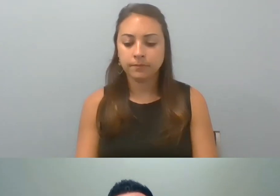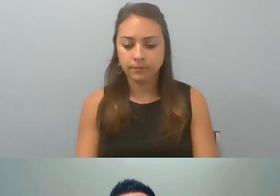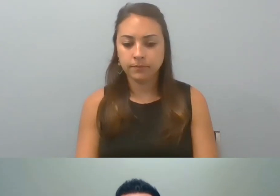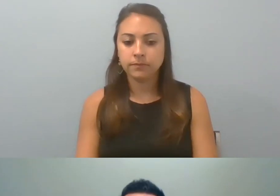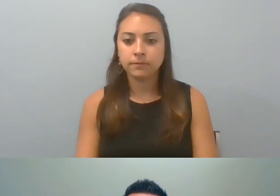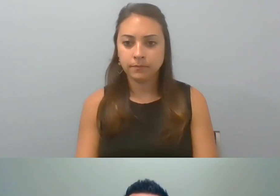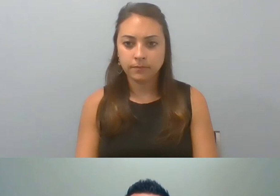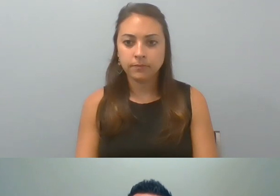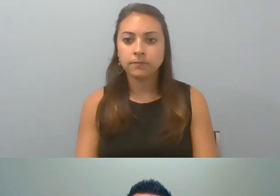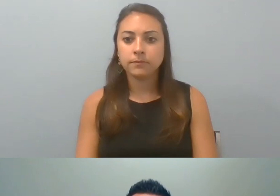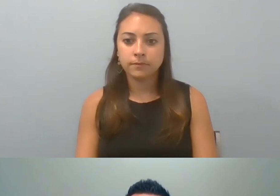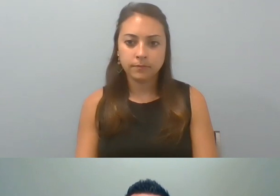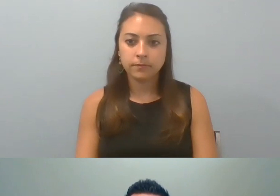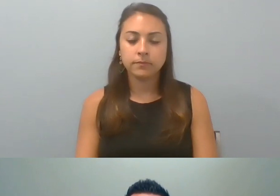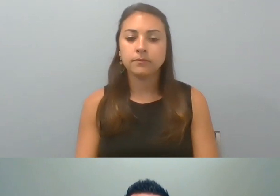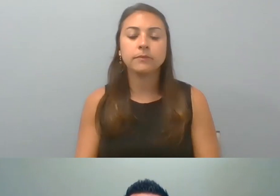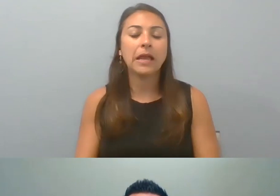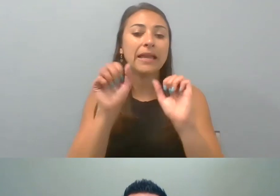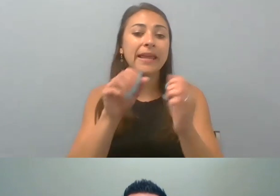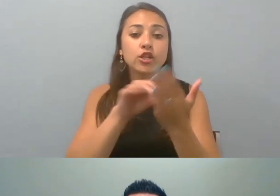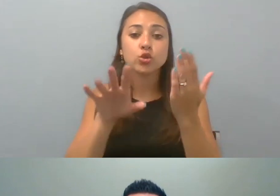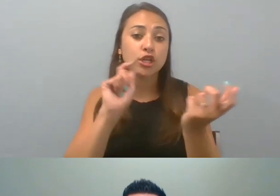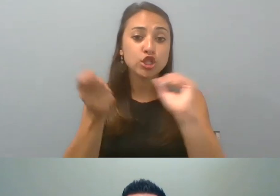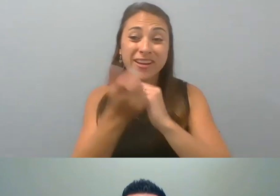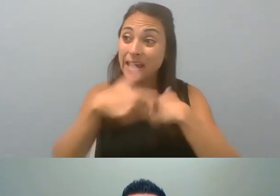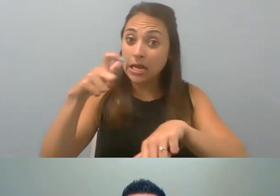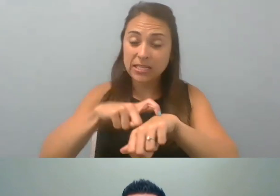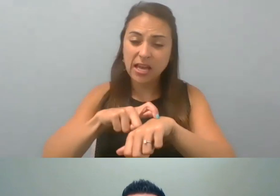few weeks, or can the student change the meal plan at any time?